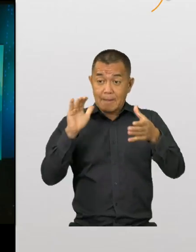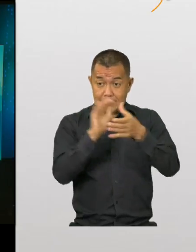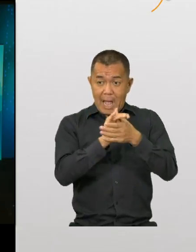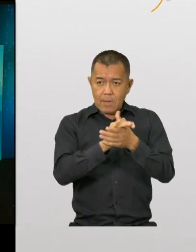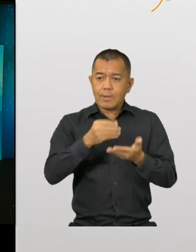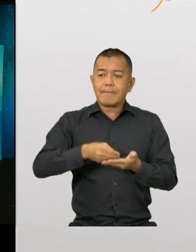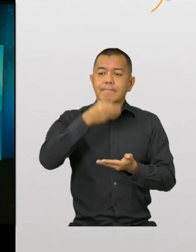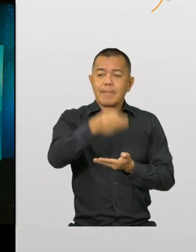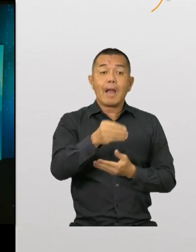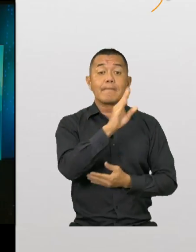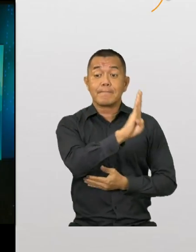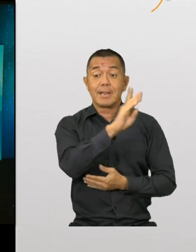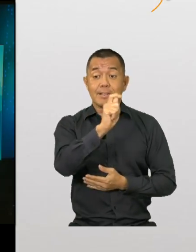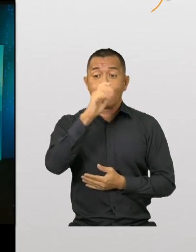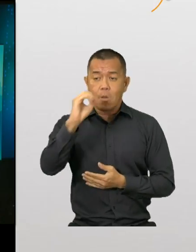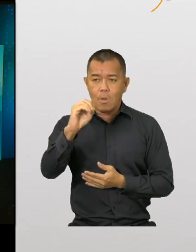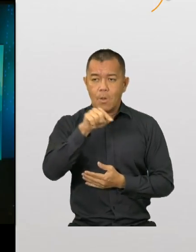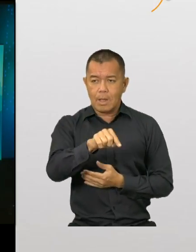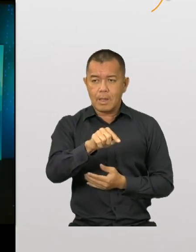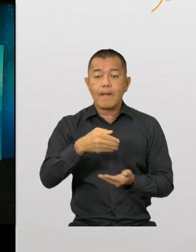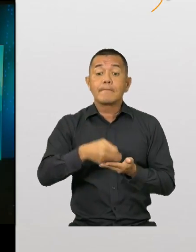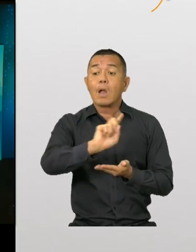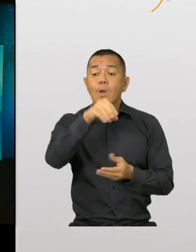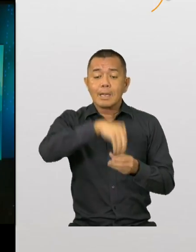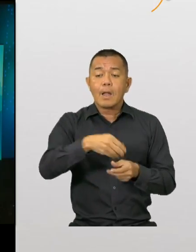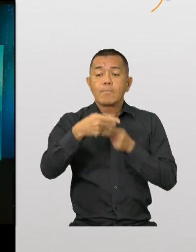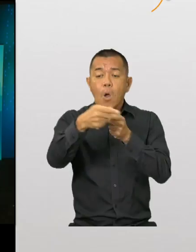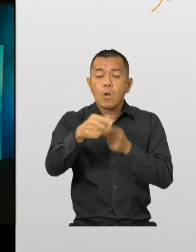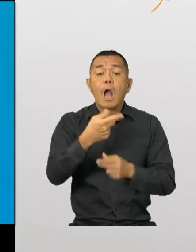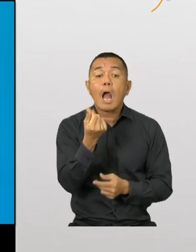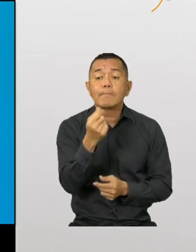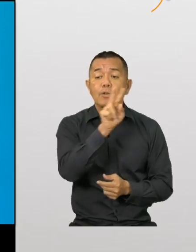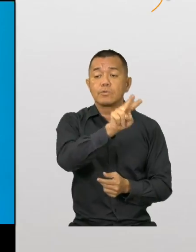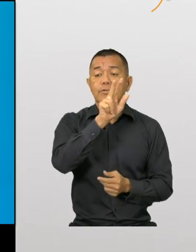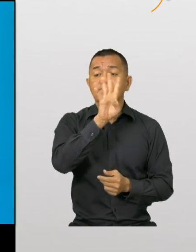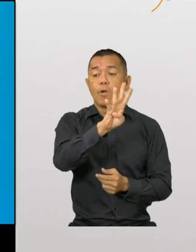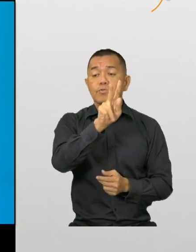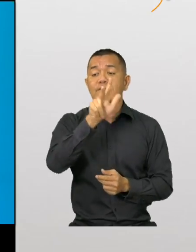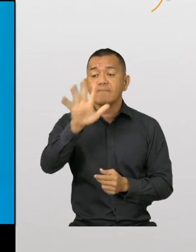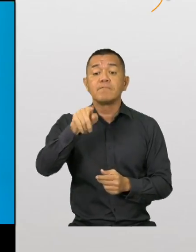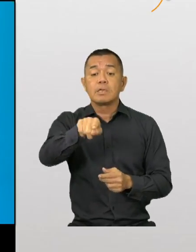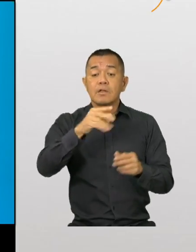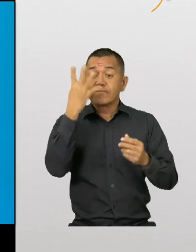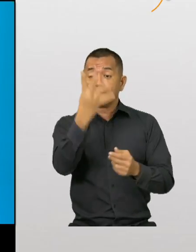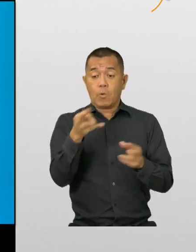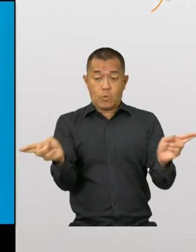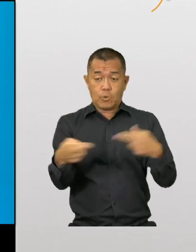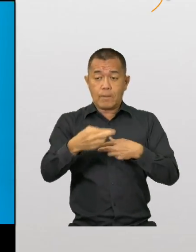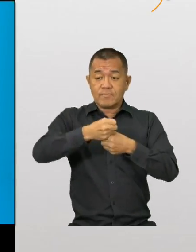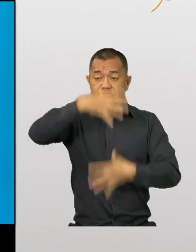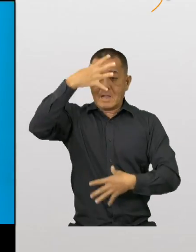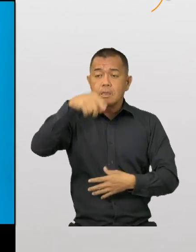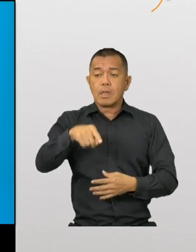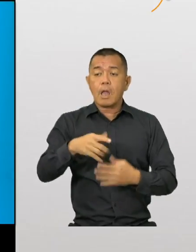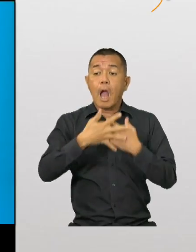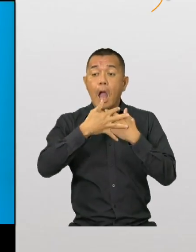paid a net price, $345,000 for the 4-room flat after HDB housing grants. And this was less than